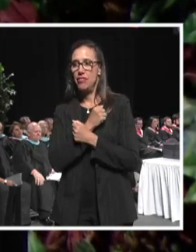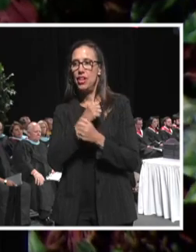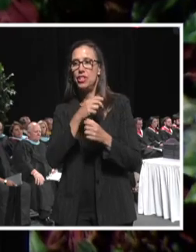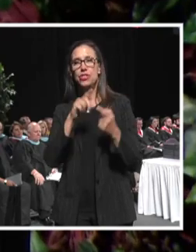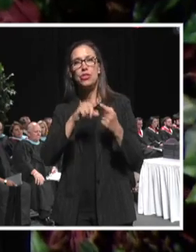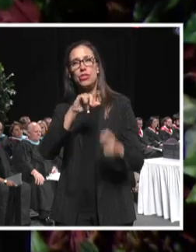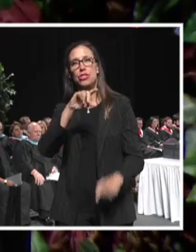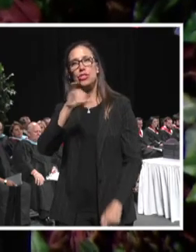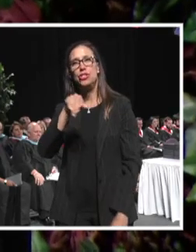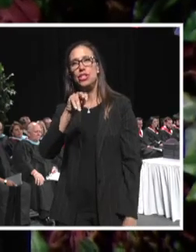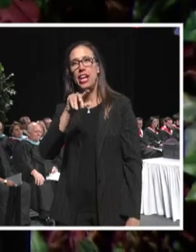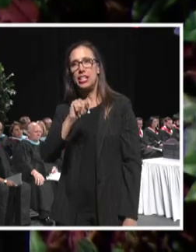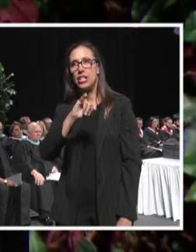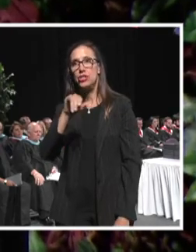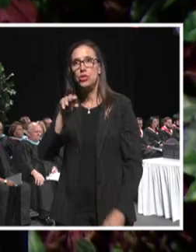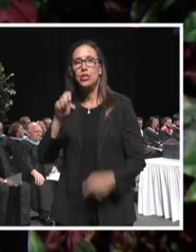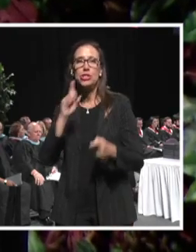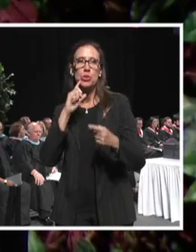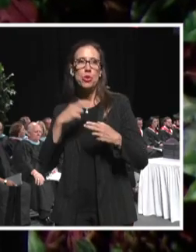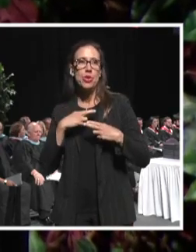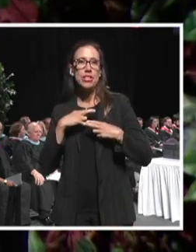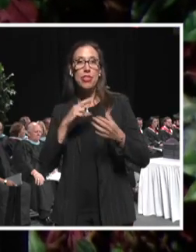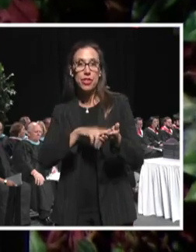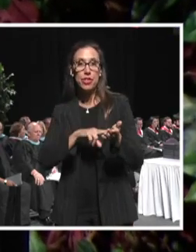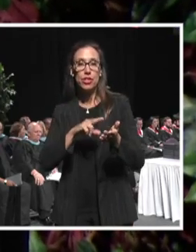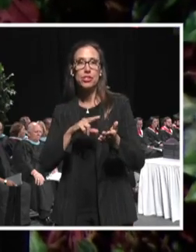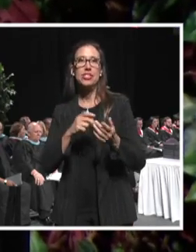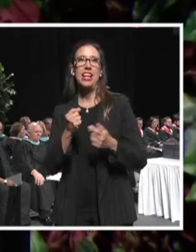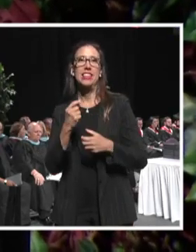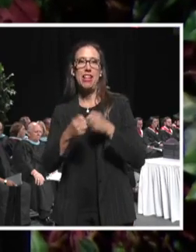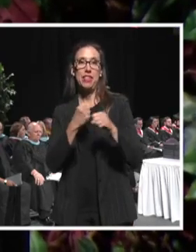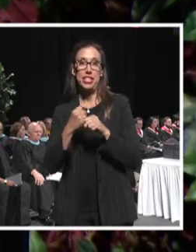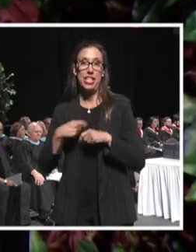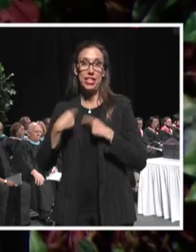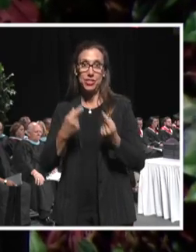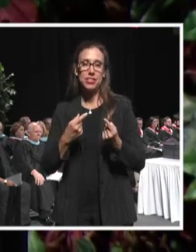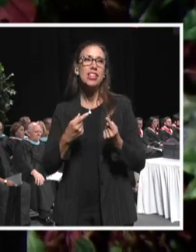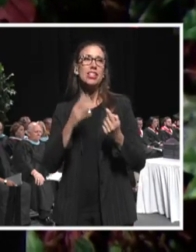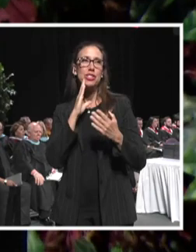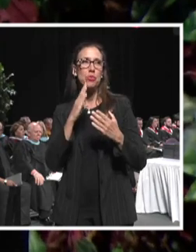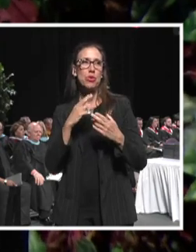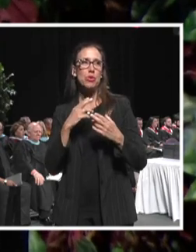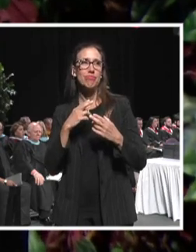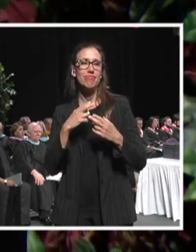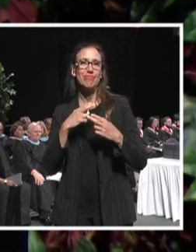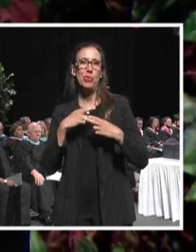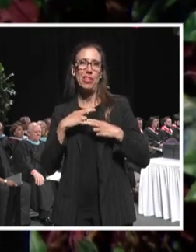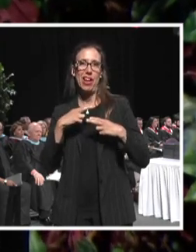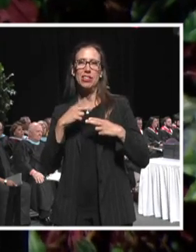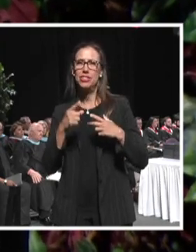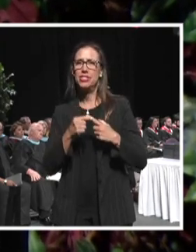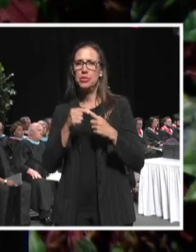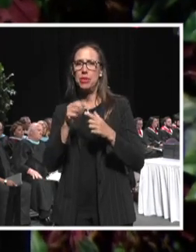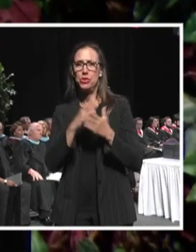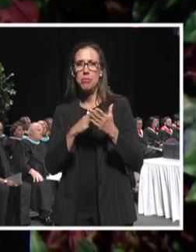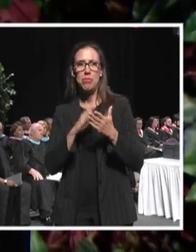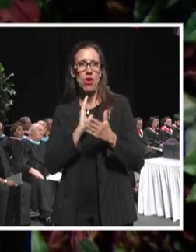Jewett, who will be retiring after spending 11 years with us. She's been such a special part of our